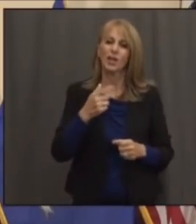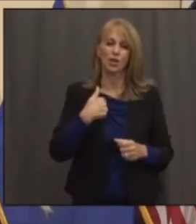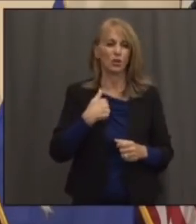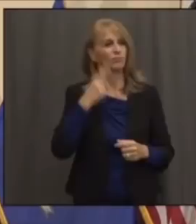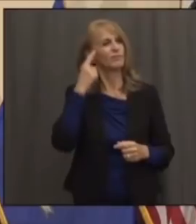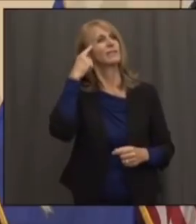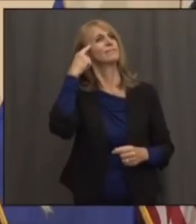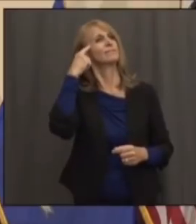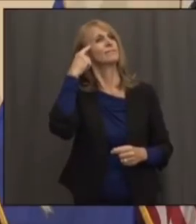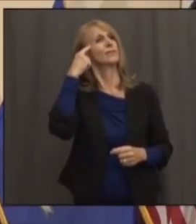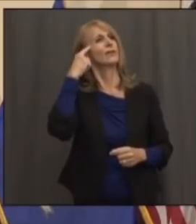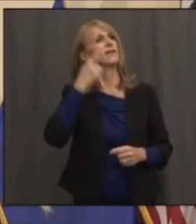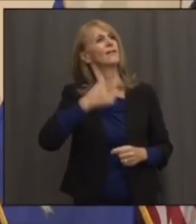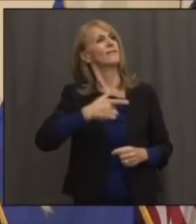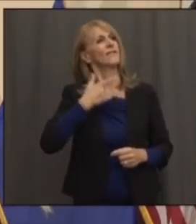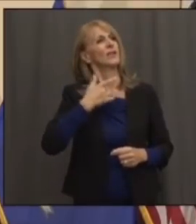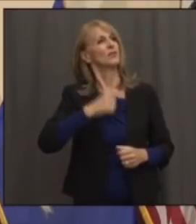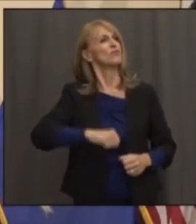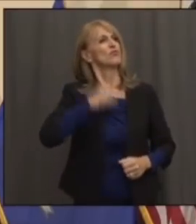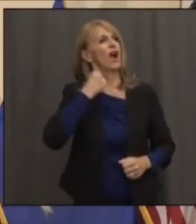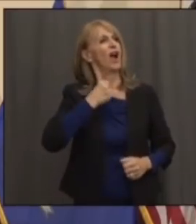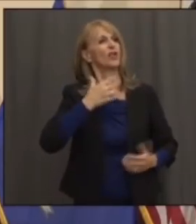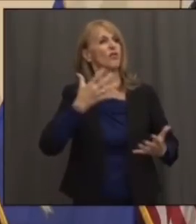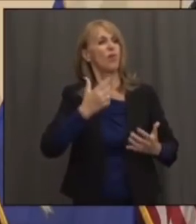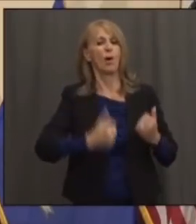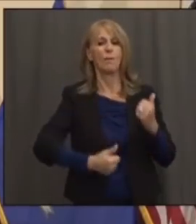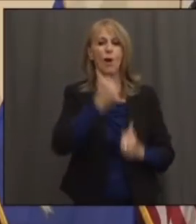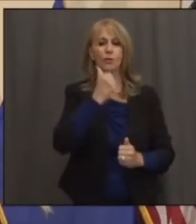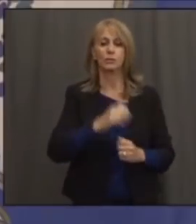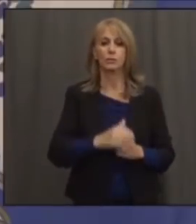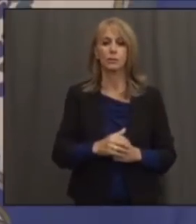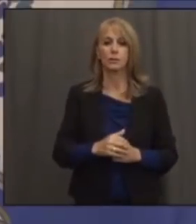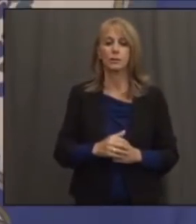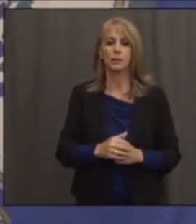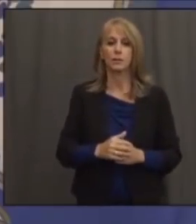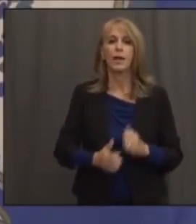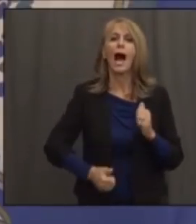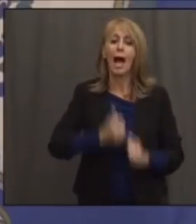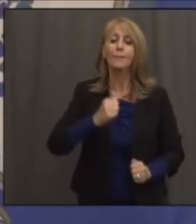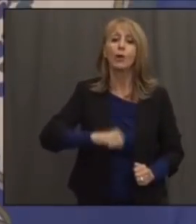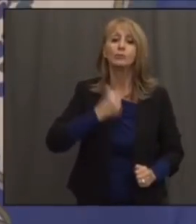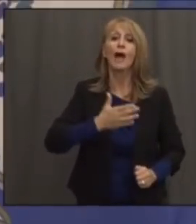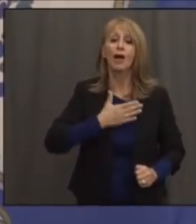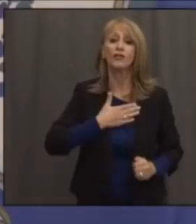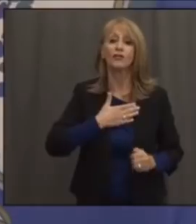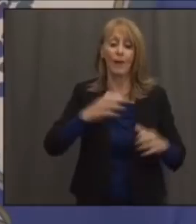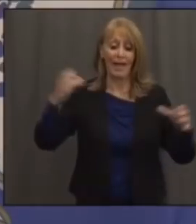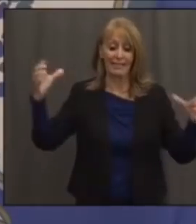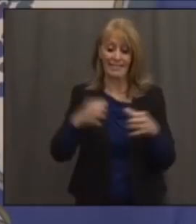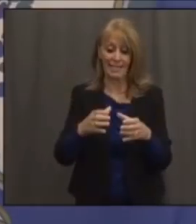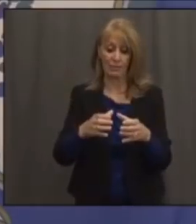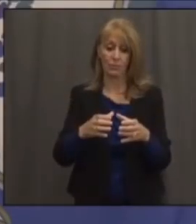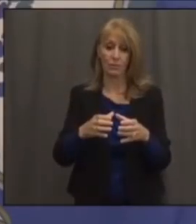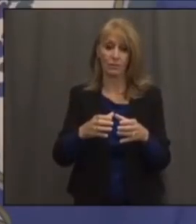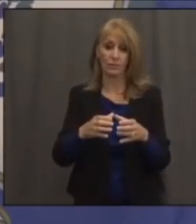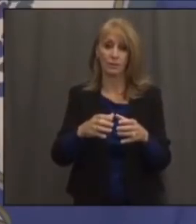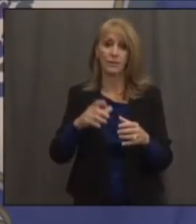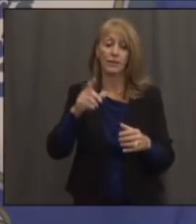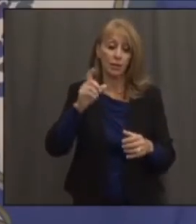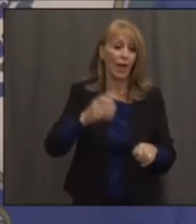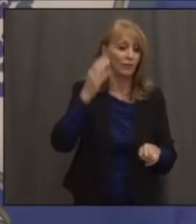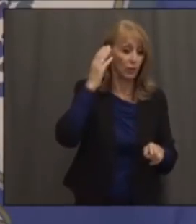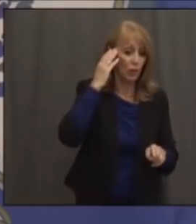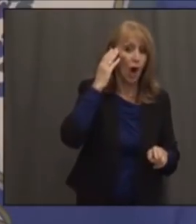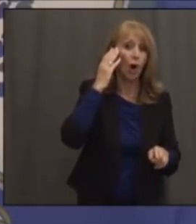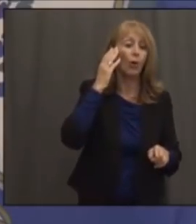that you would have done differently in hindsight? I'm most proud of the team we put together. You got to know what you know in life and know what you don't